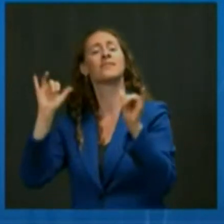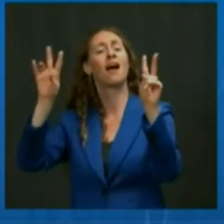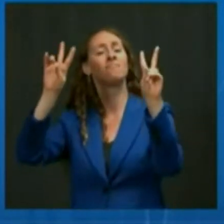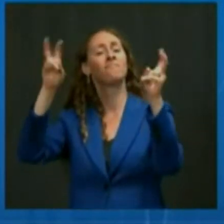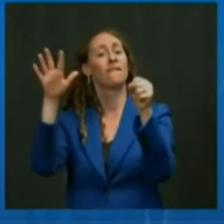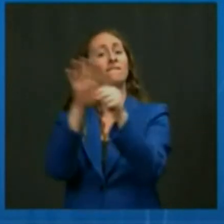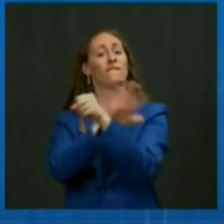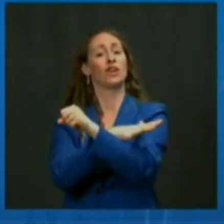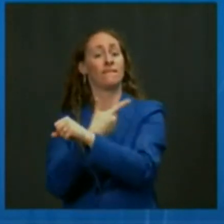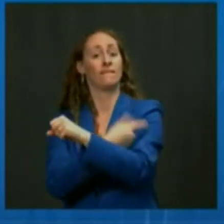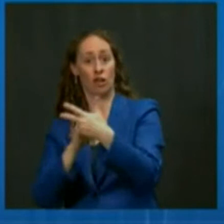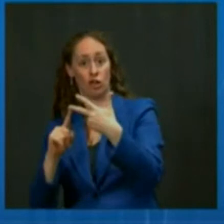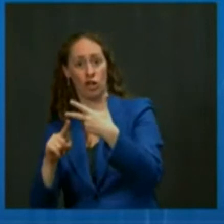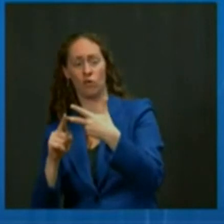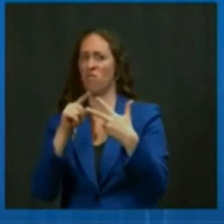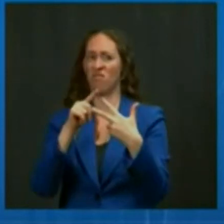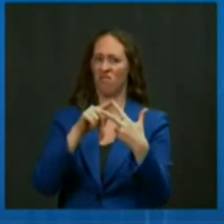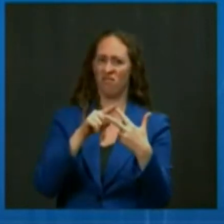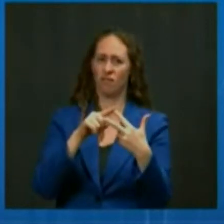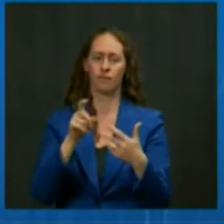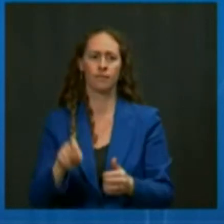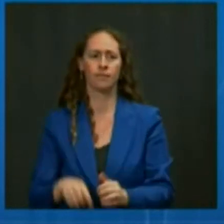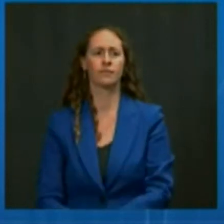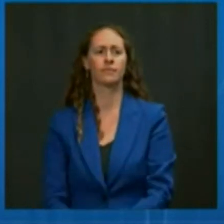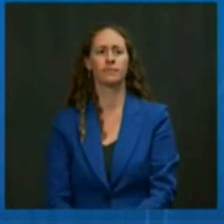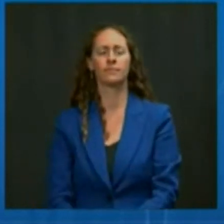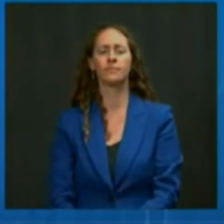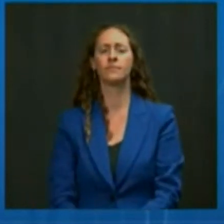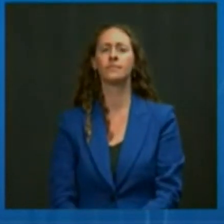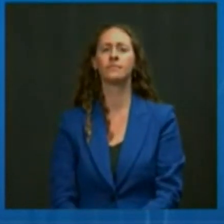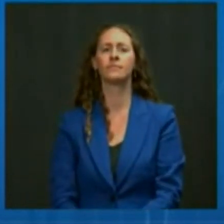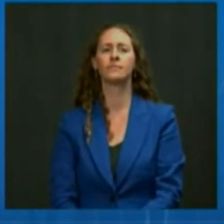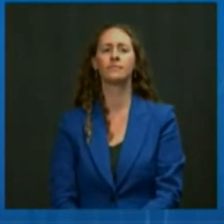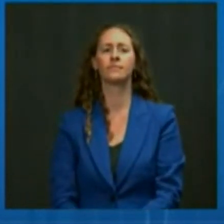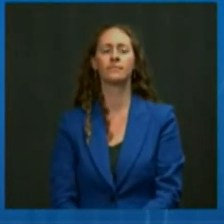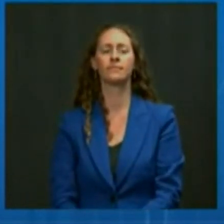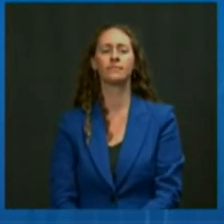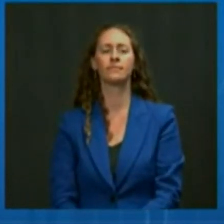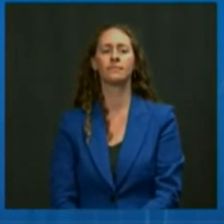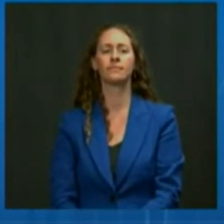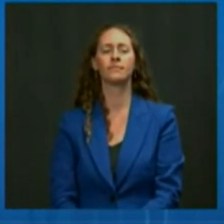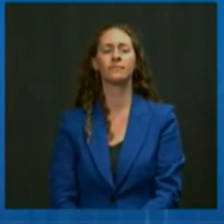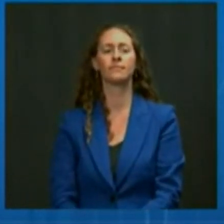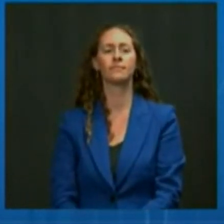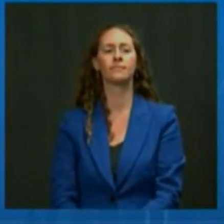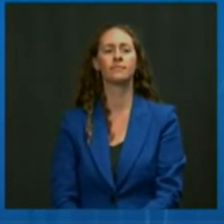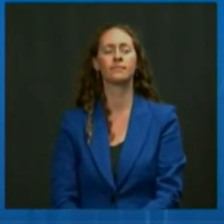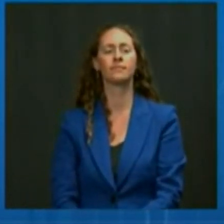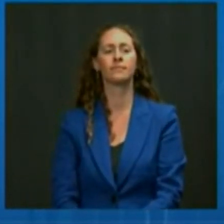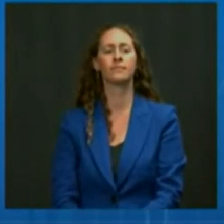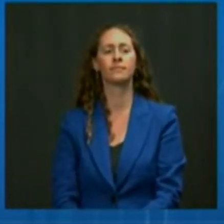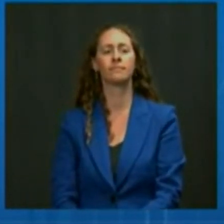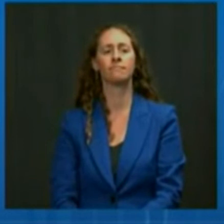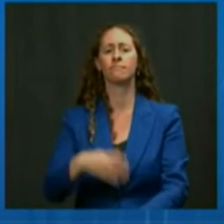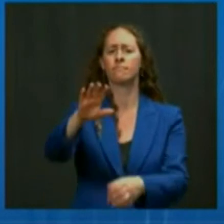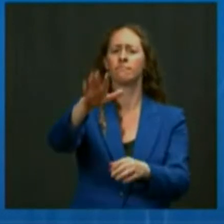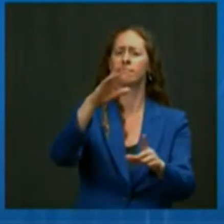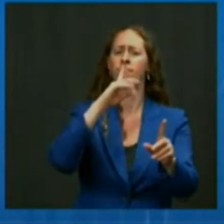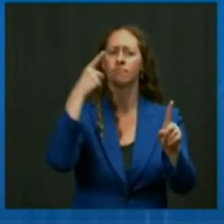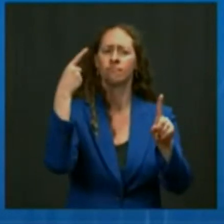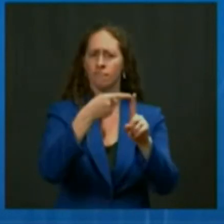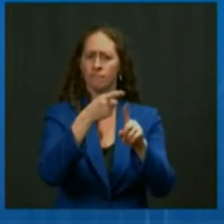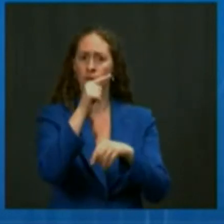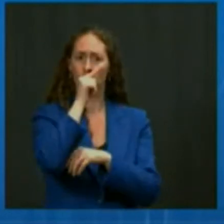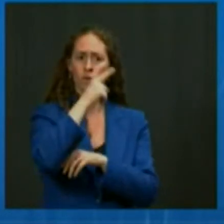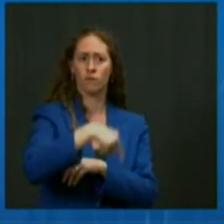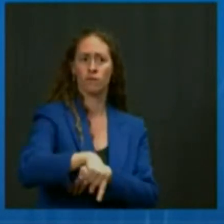Well, so on that question right now, I think what's very important for people to know is that if you've gotten both shots of your mRNA vaccine,